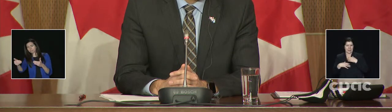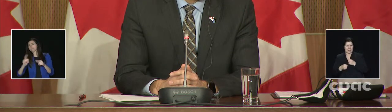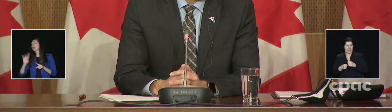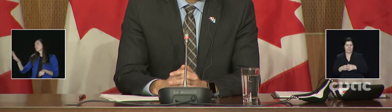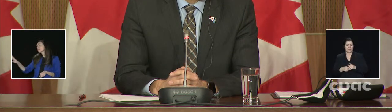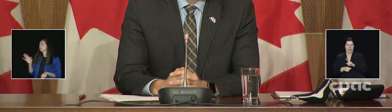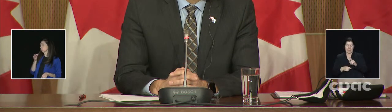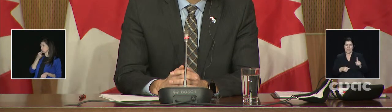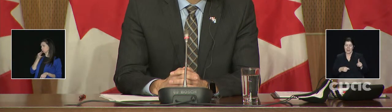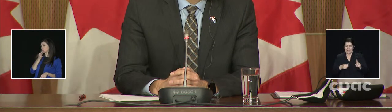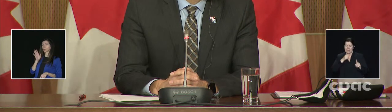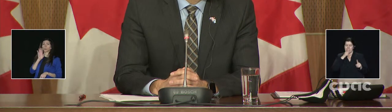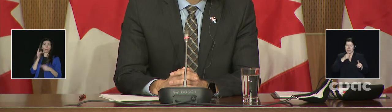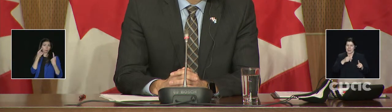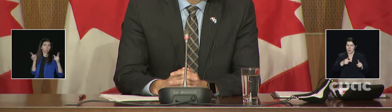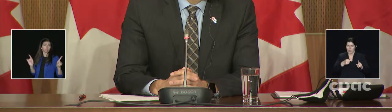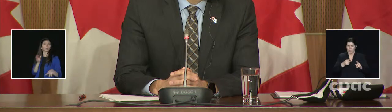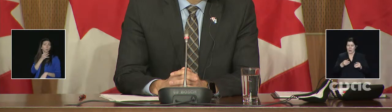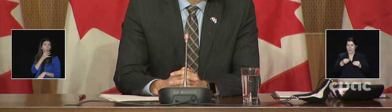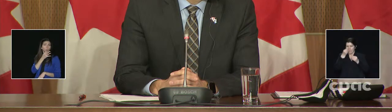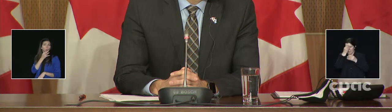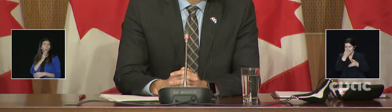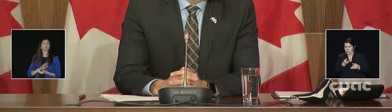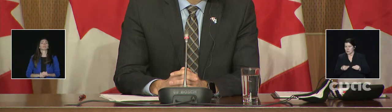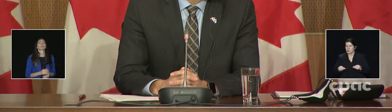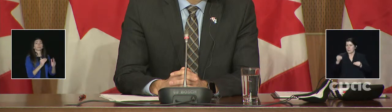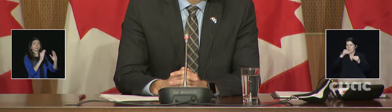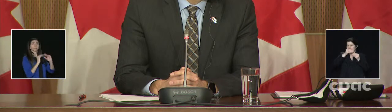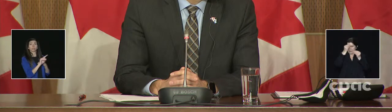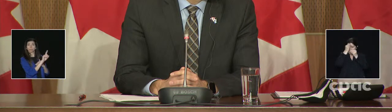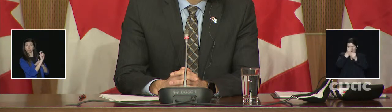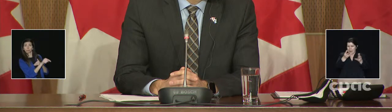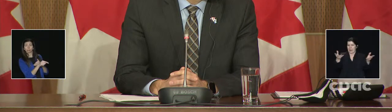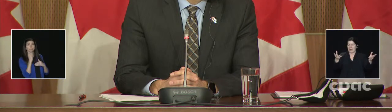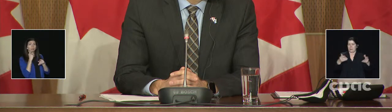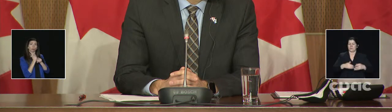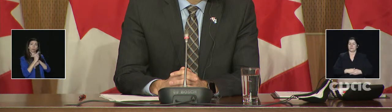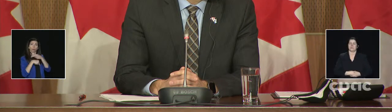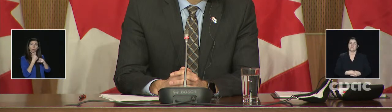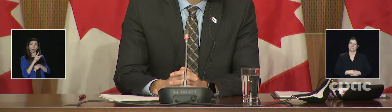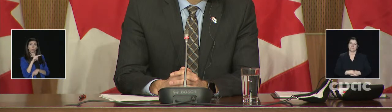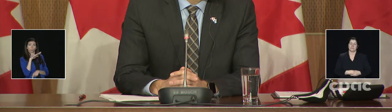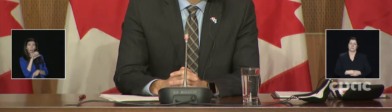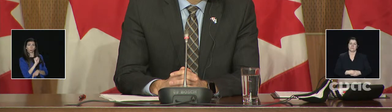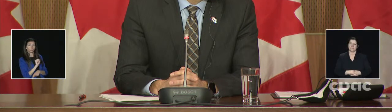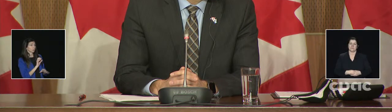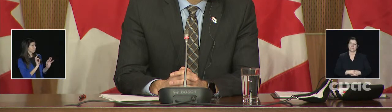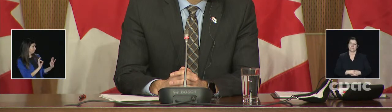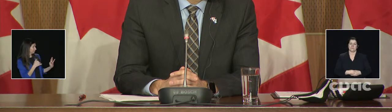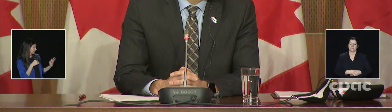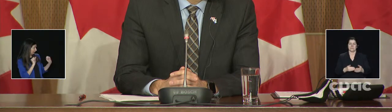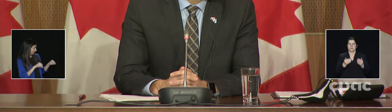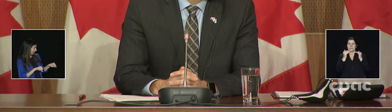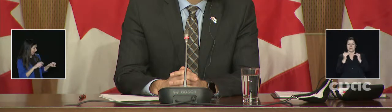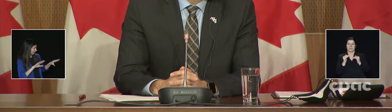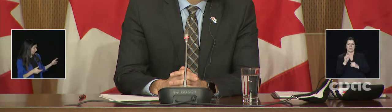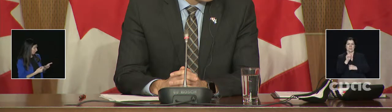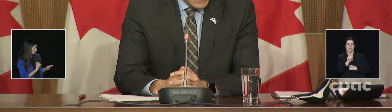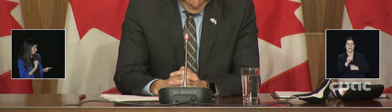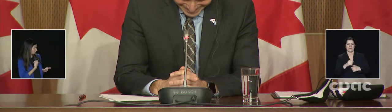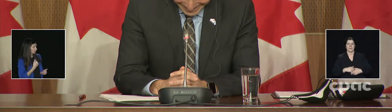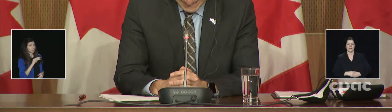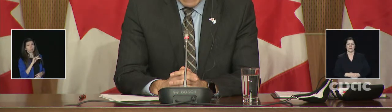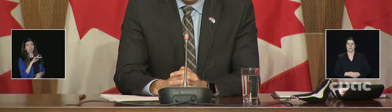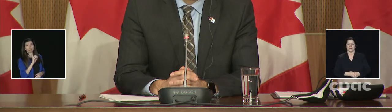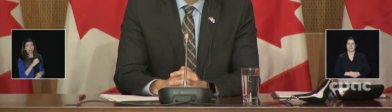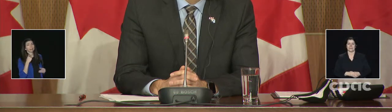feasible. Okay, Mike Lecouture, Global News. Still introduce myself, if that's okay, Elizabeth. Mike Lecouture with Global